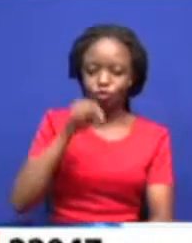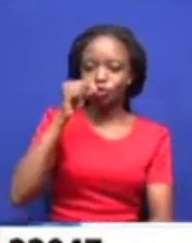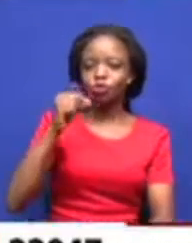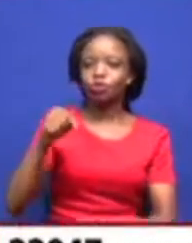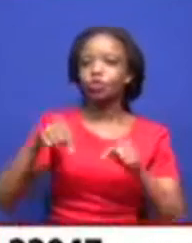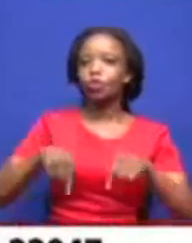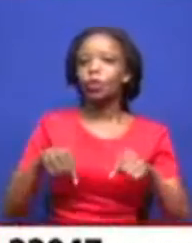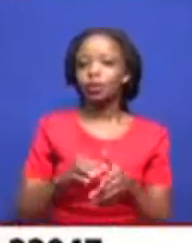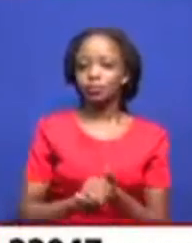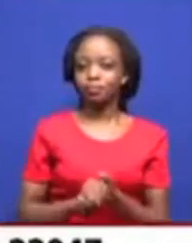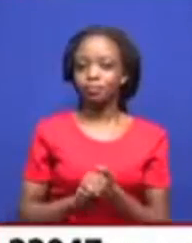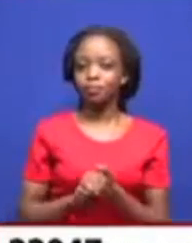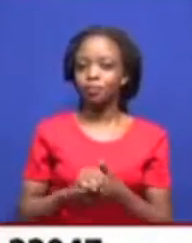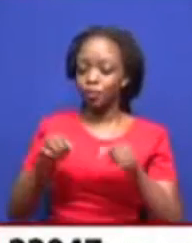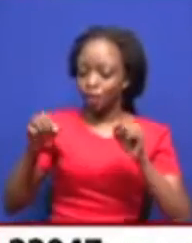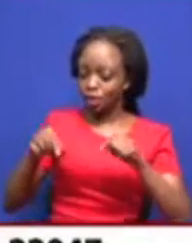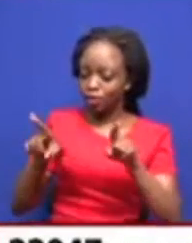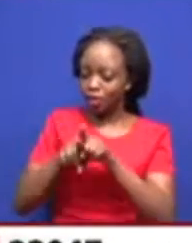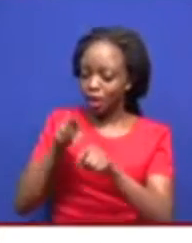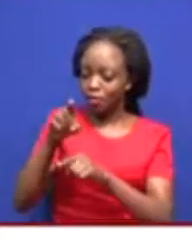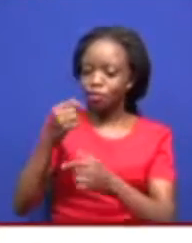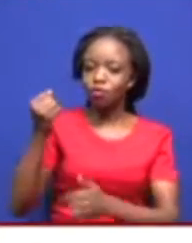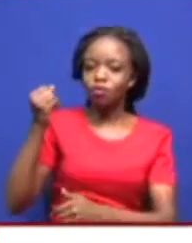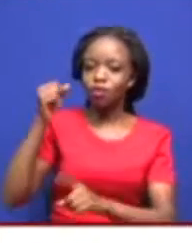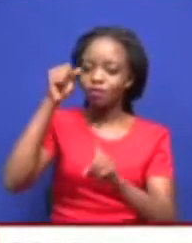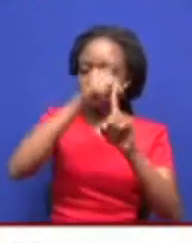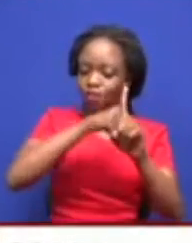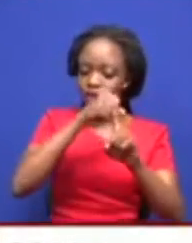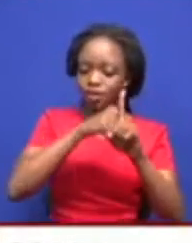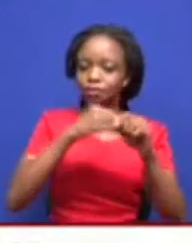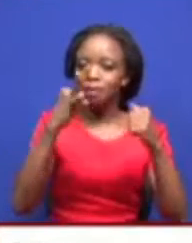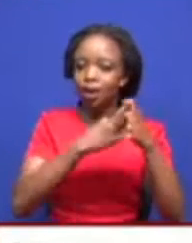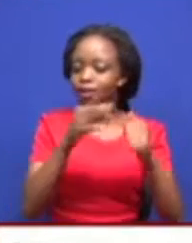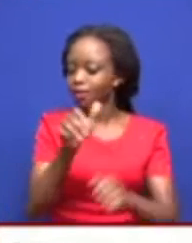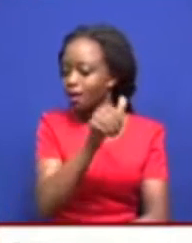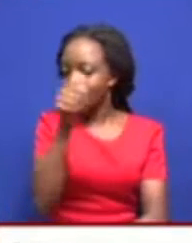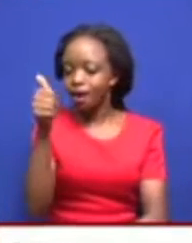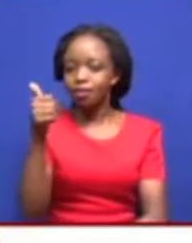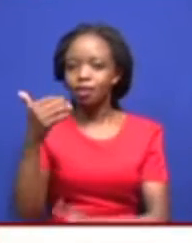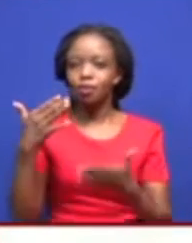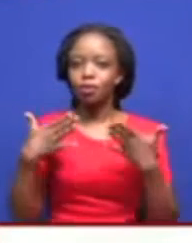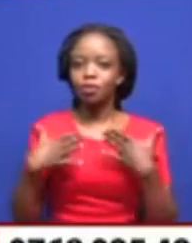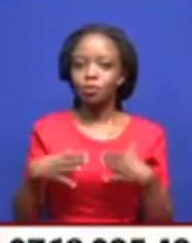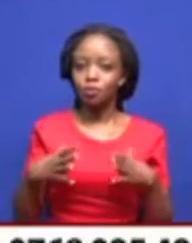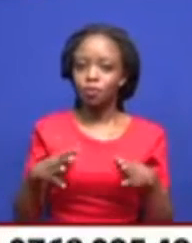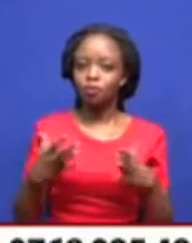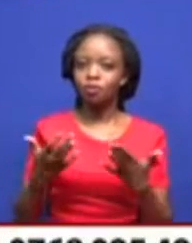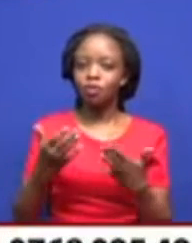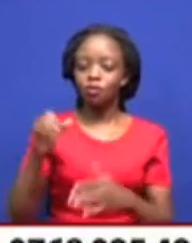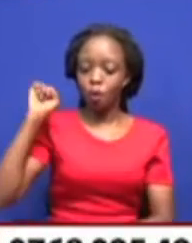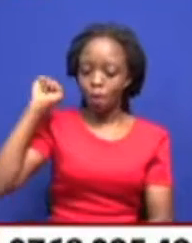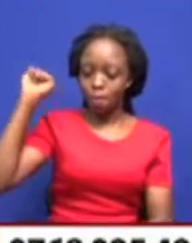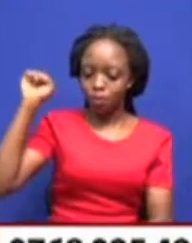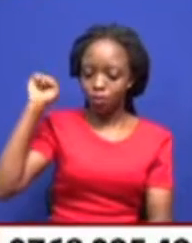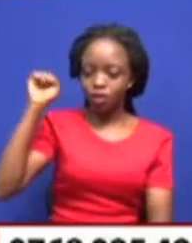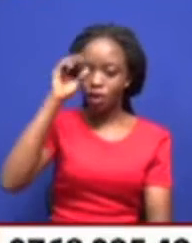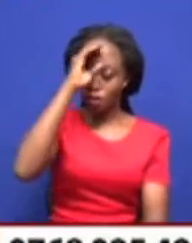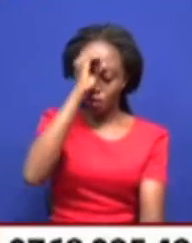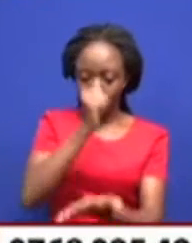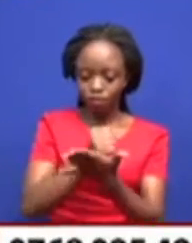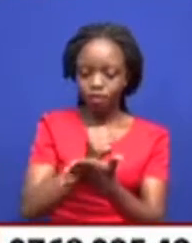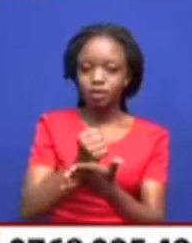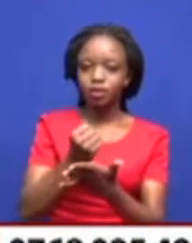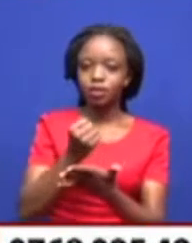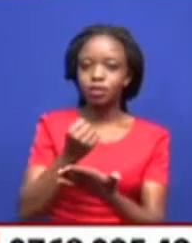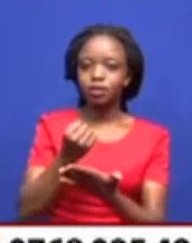right, thank you. So today you are also contesting against eight other strong contenders for a political office in Minneapolis.